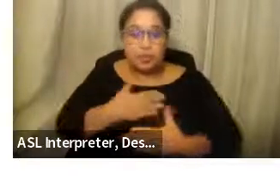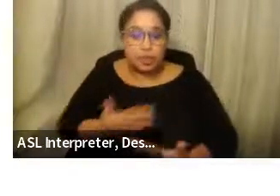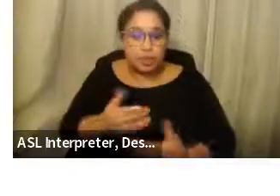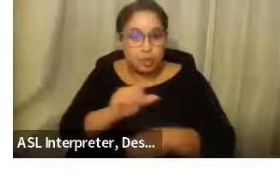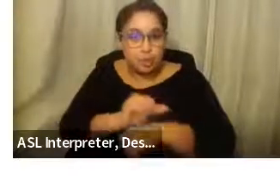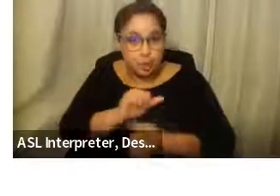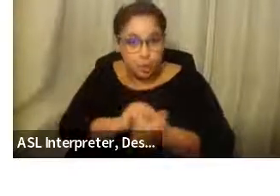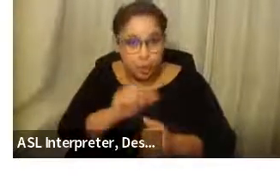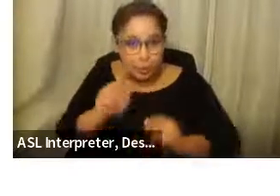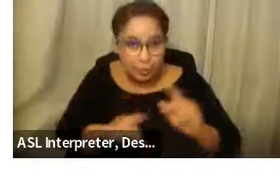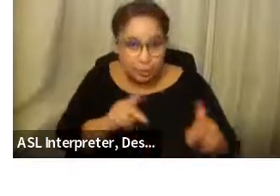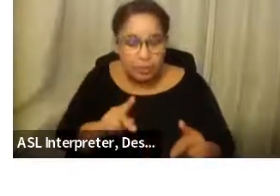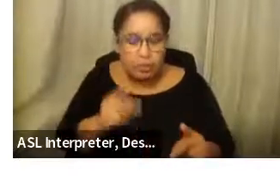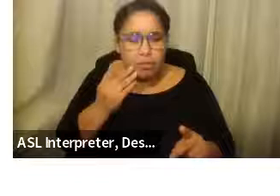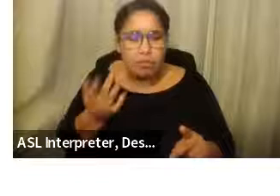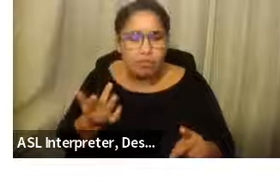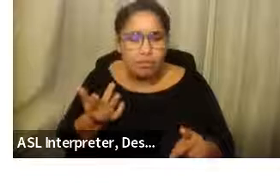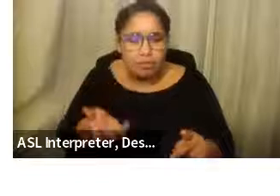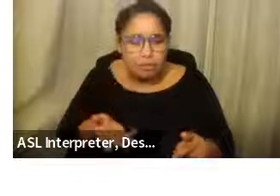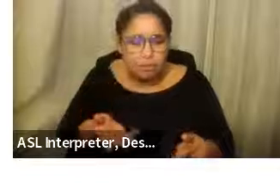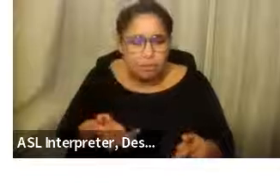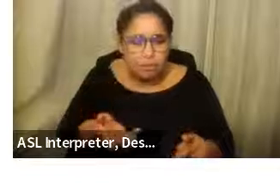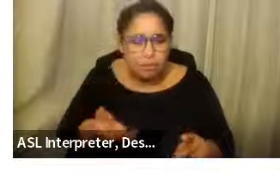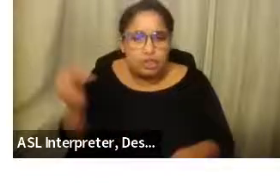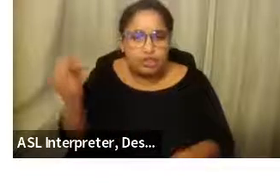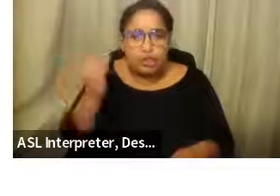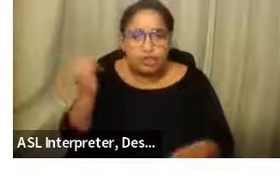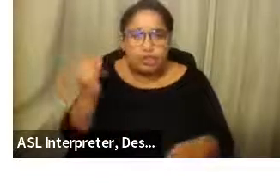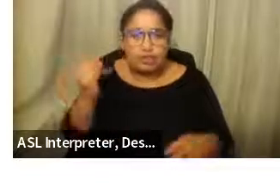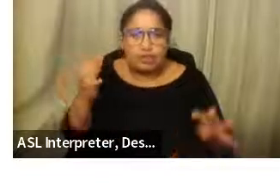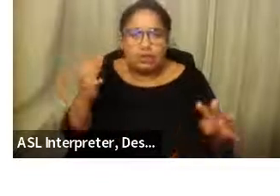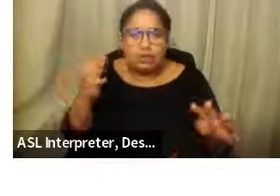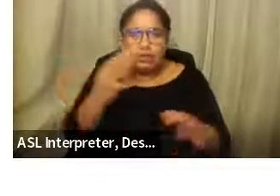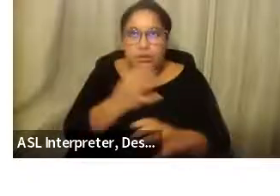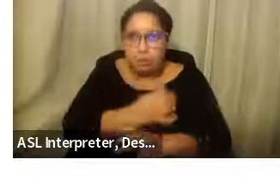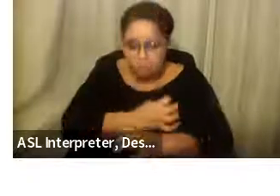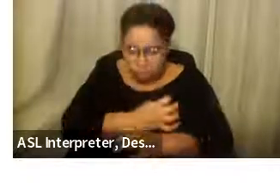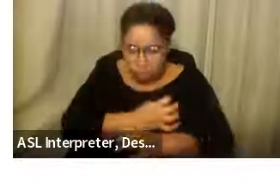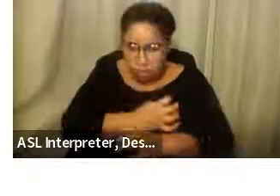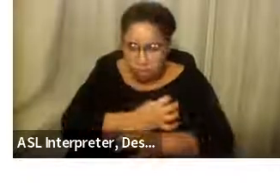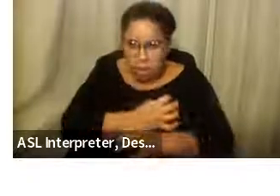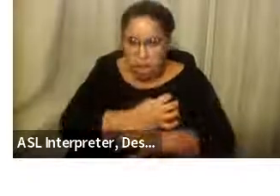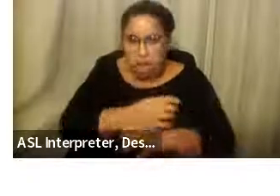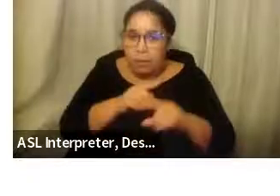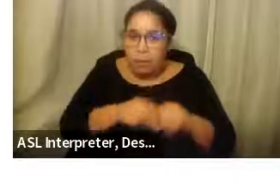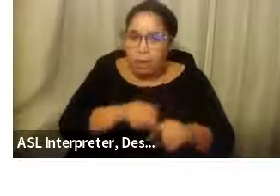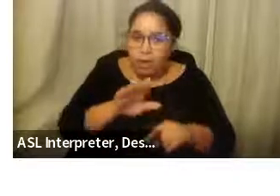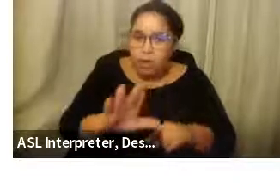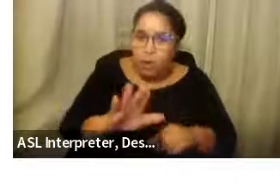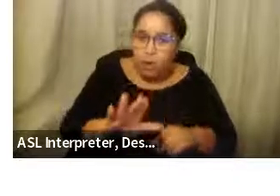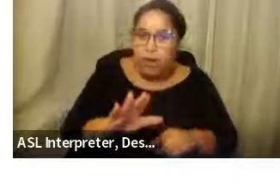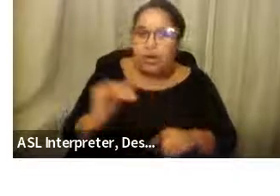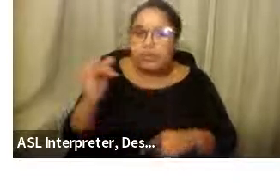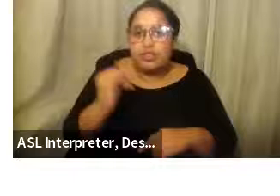with people, because insurance is complicated. And depending what your insurance